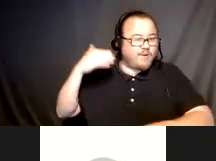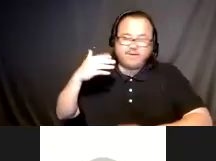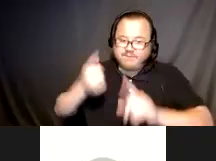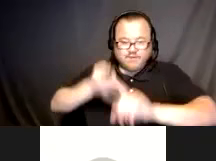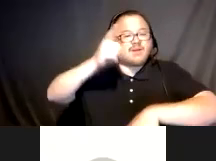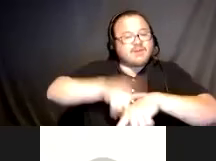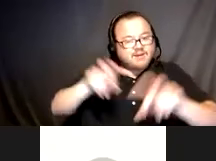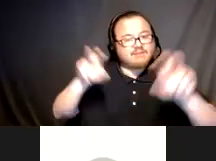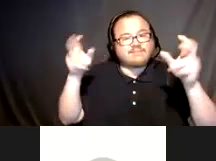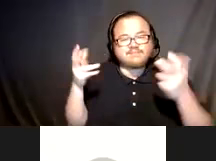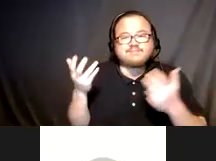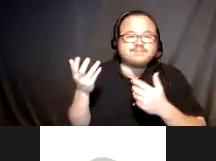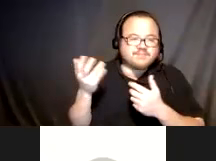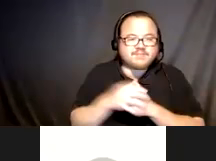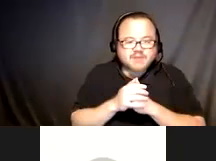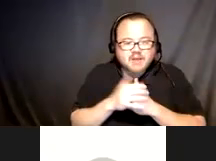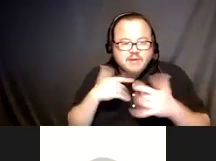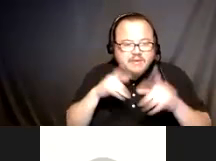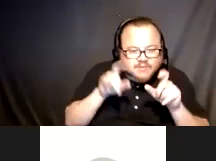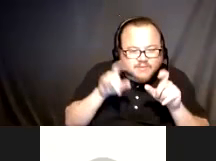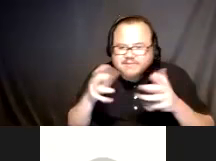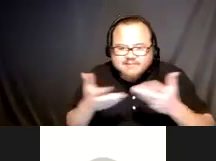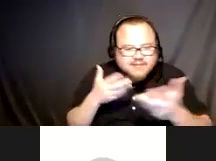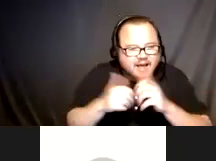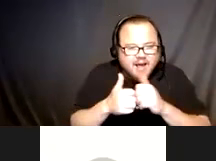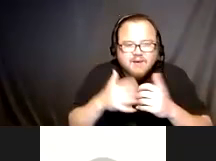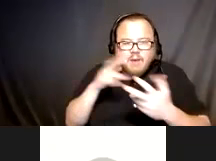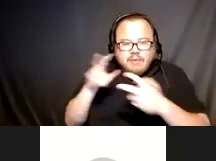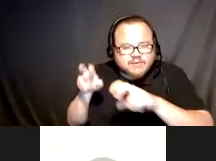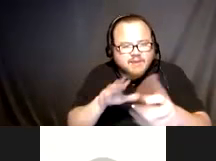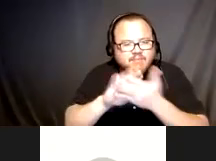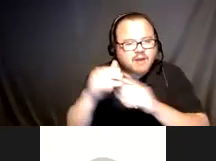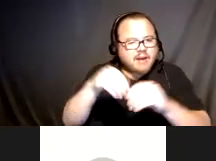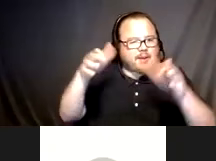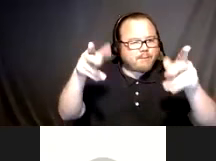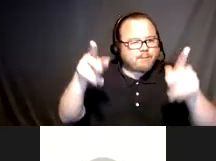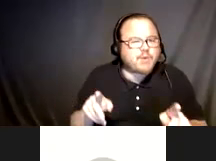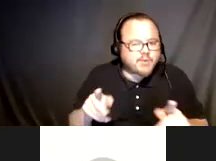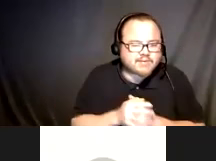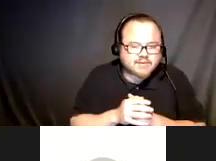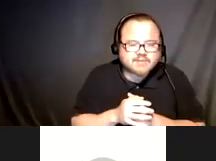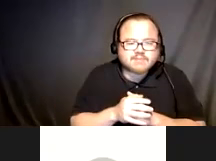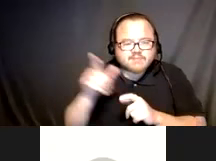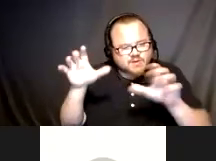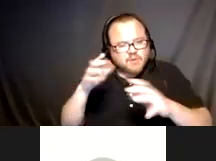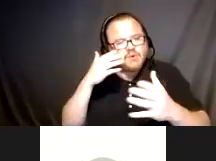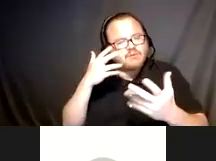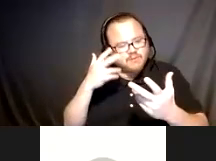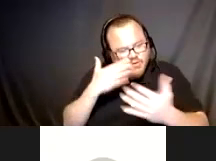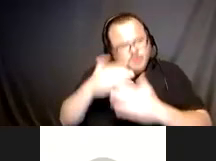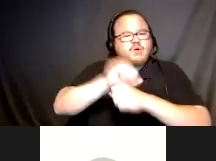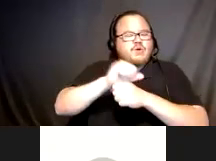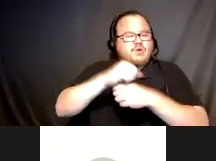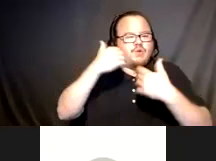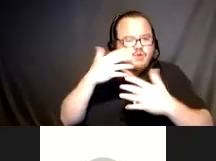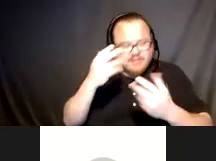really kind of odd of how we've transitioned to actually in person. But they've done a really good job in letting